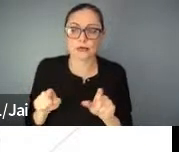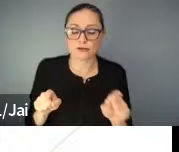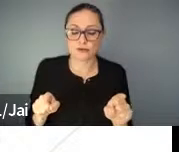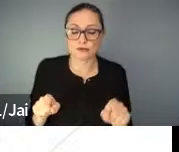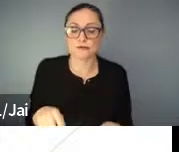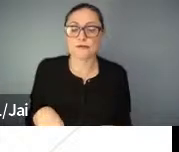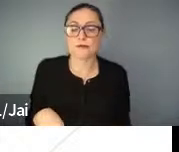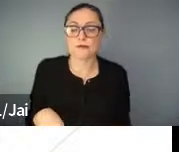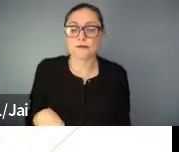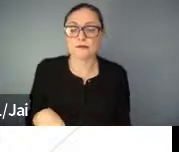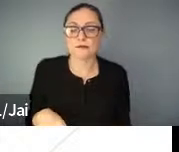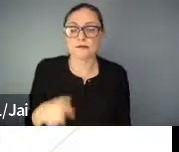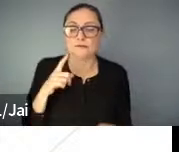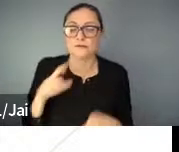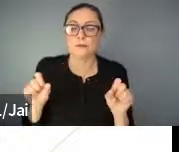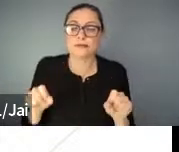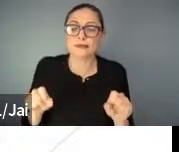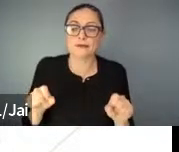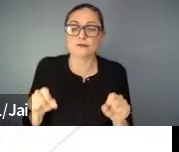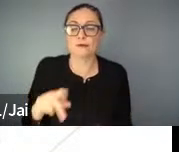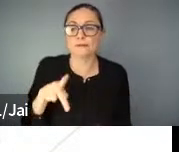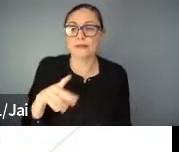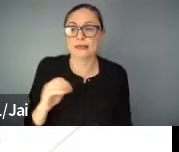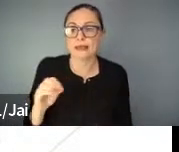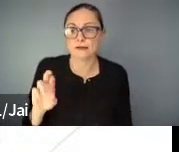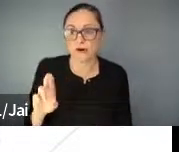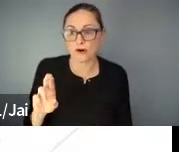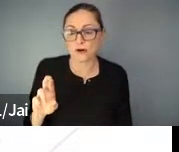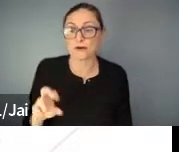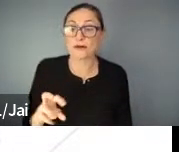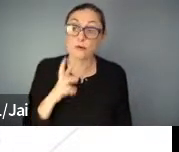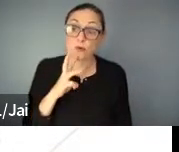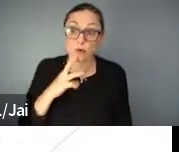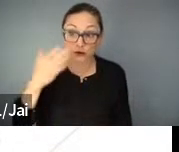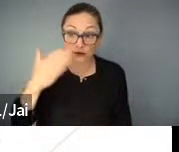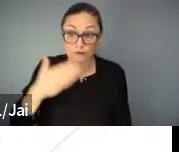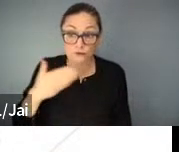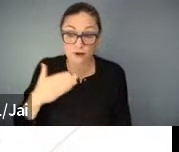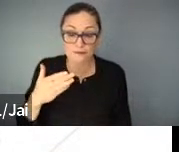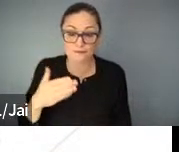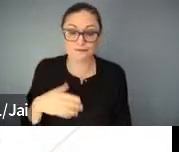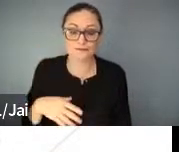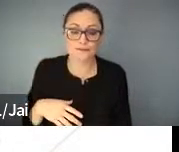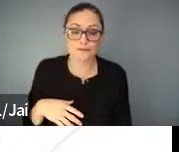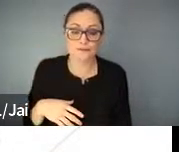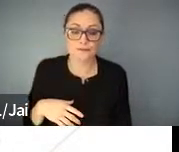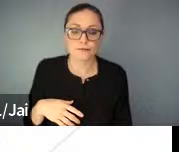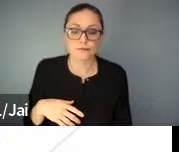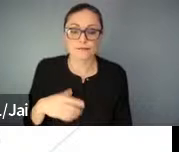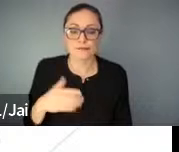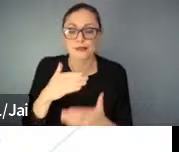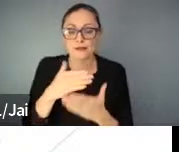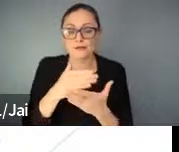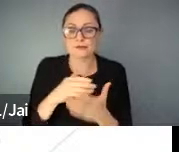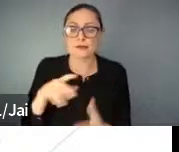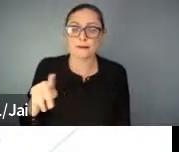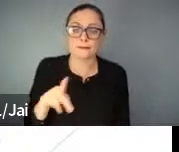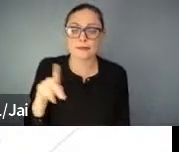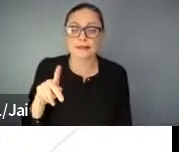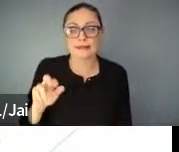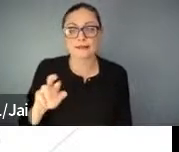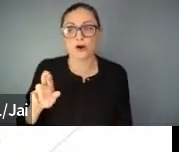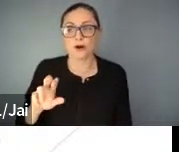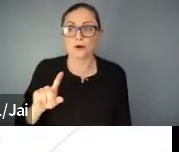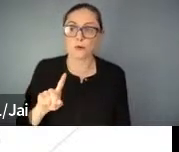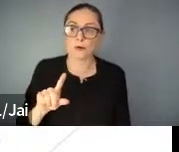locations for a potential park and ride at the waterfront. You see they're listed as PNR